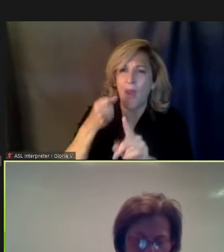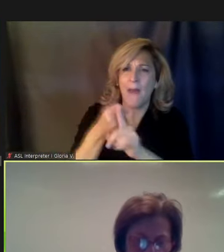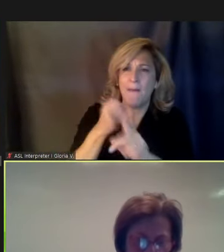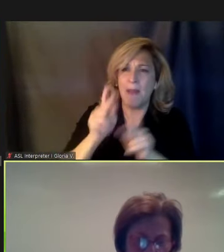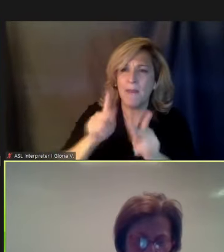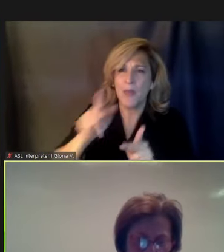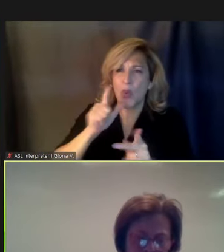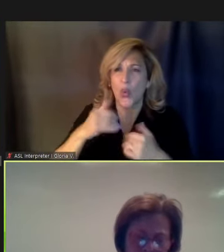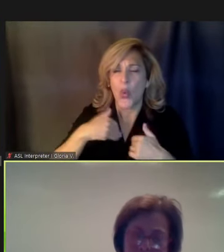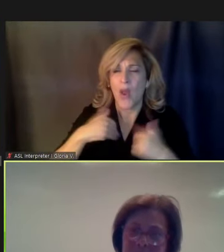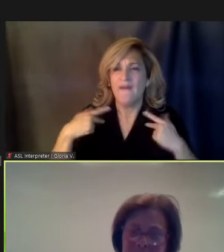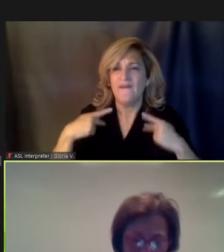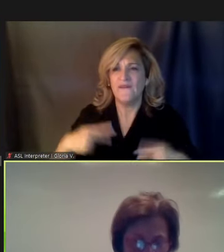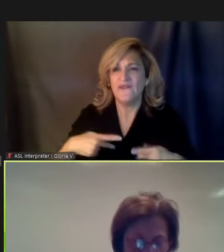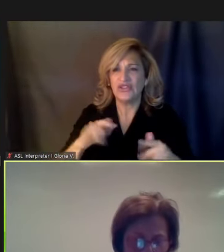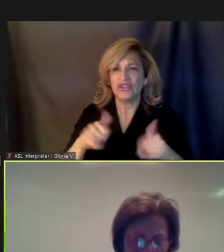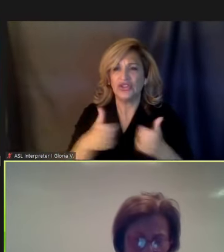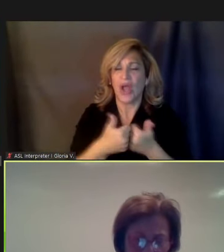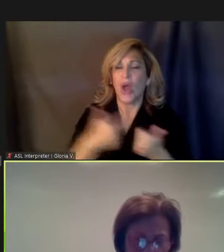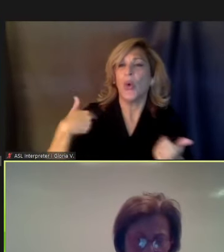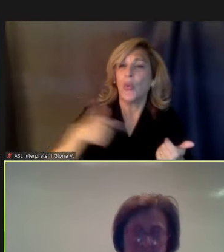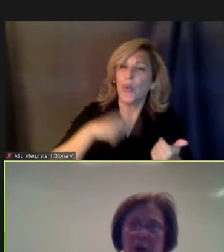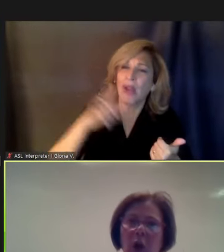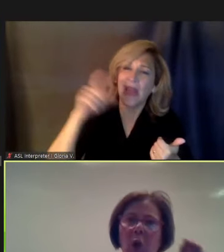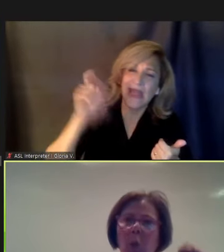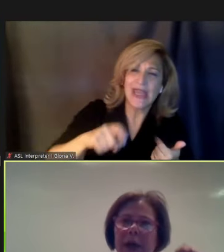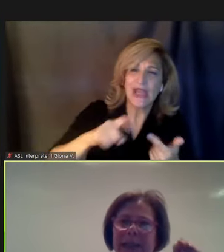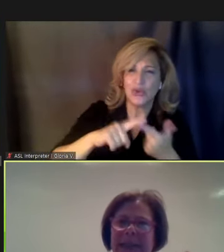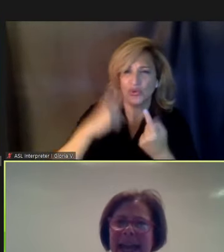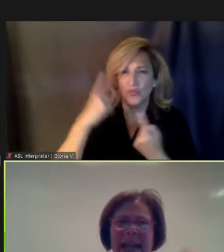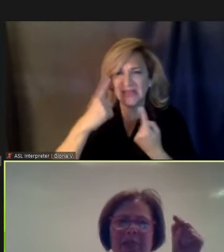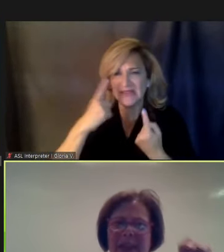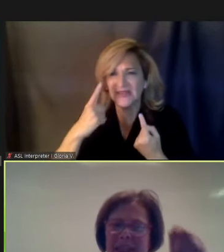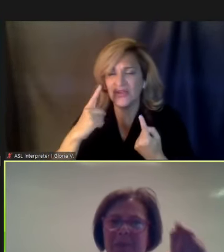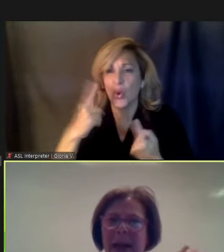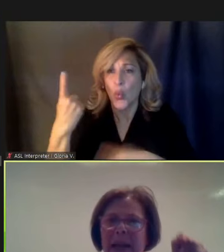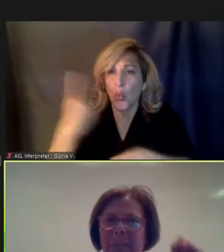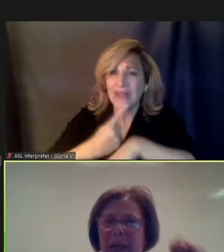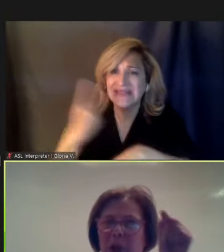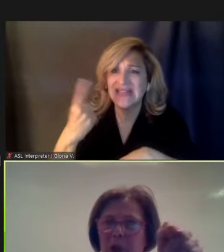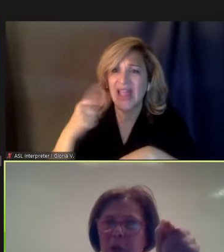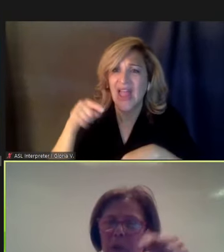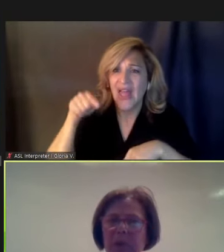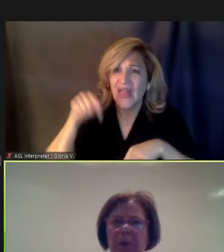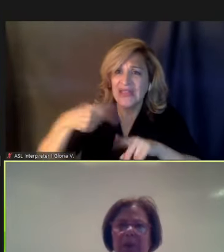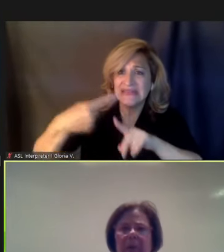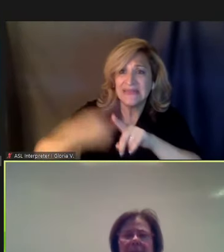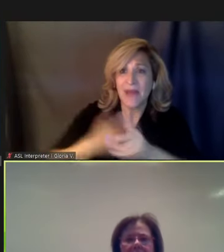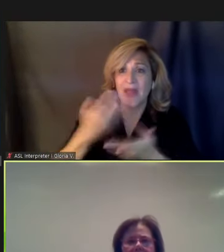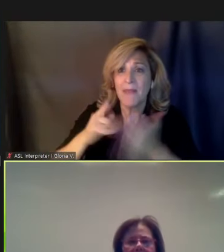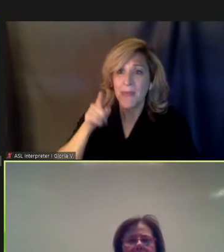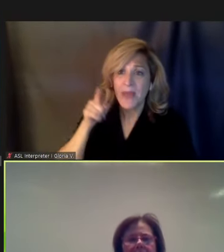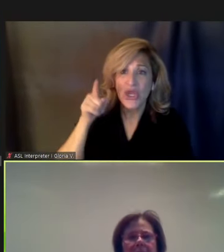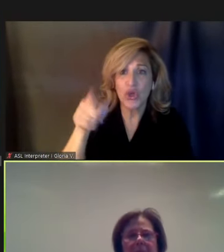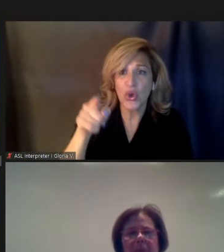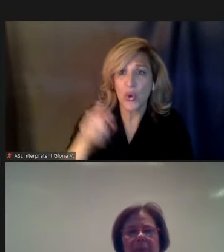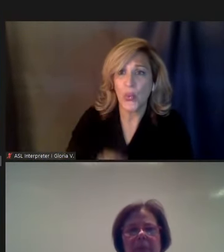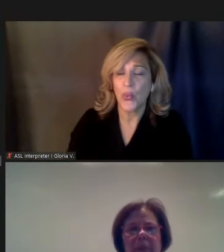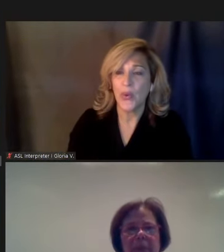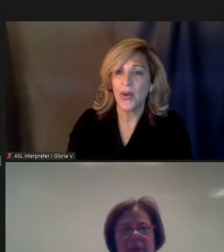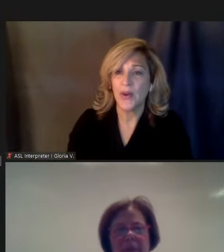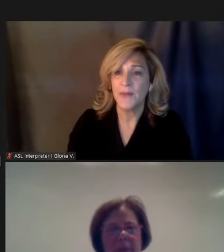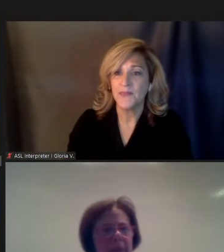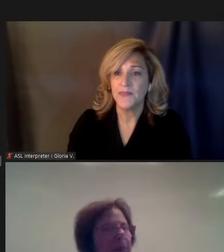physical challenges. We need to be taken into account. One day, this might be you. Thank